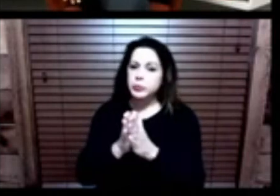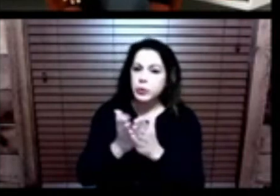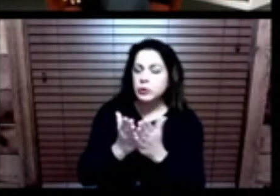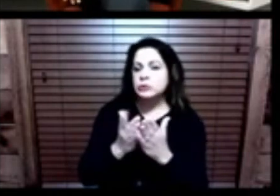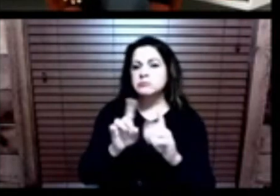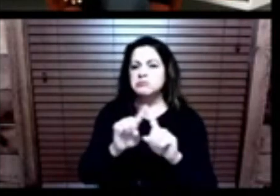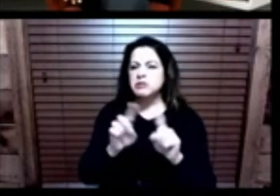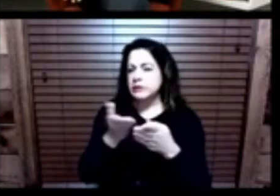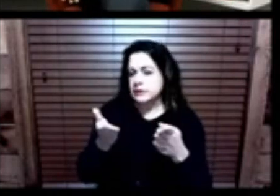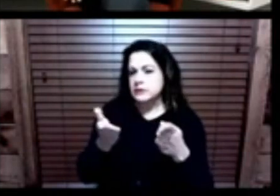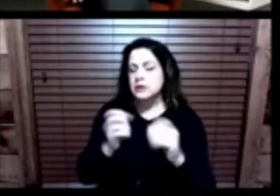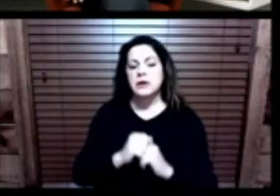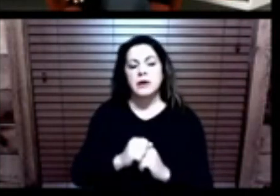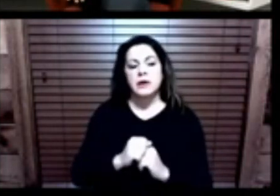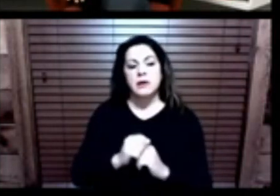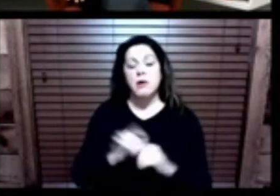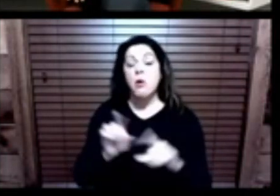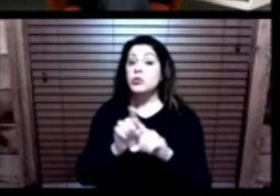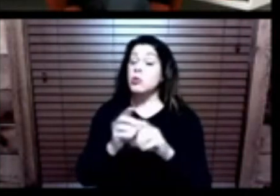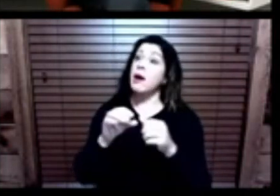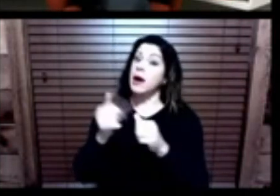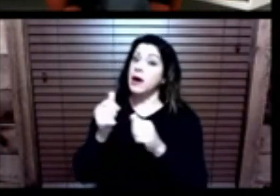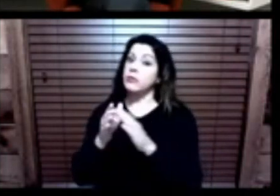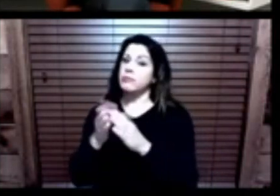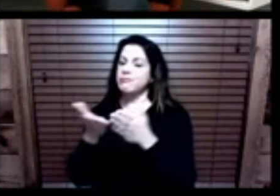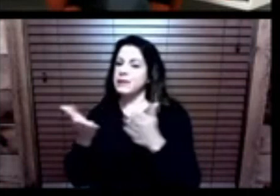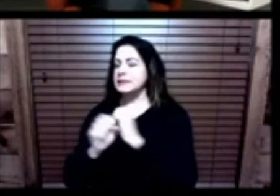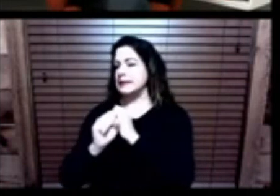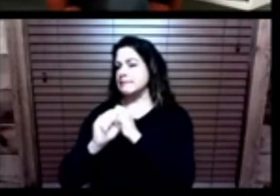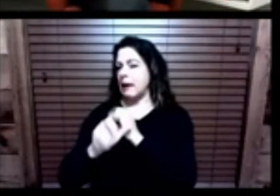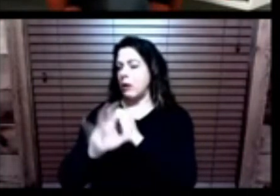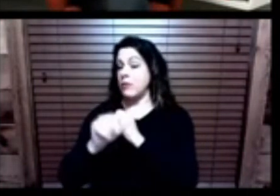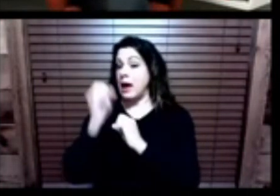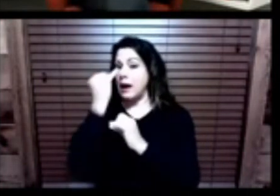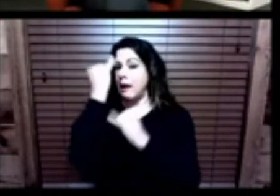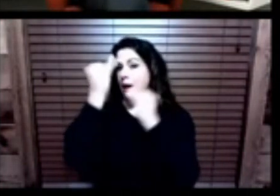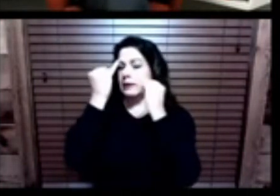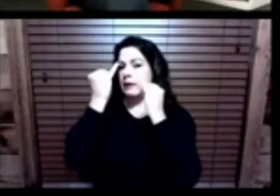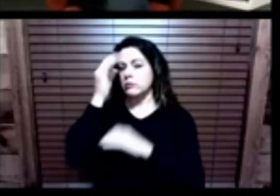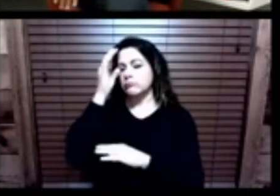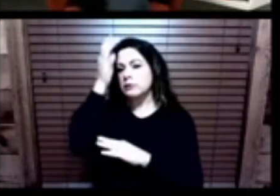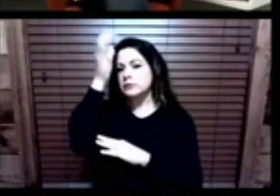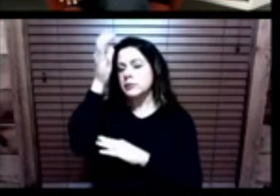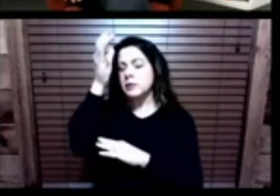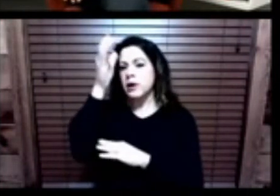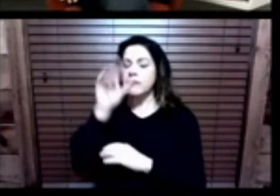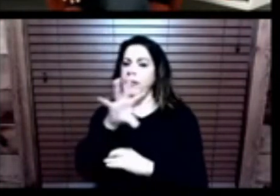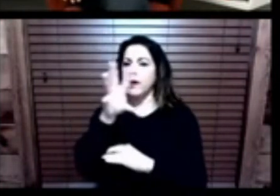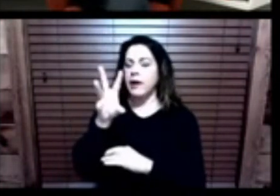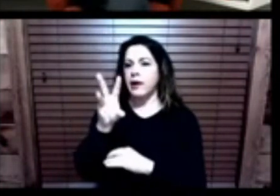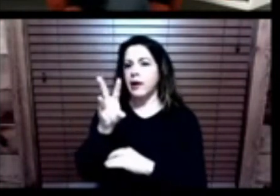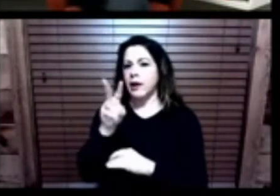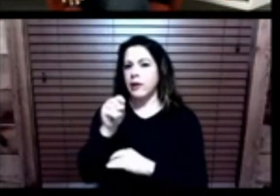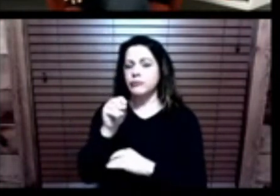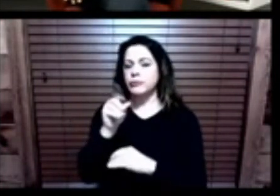others have expounded on that idea and that concept. And I think acknowledging, the work that